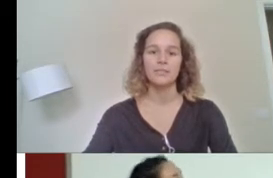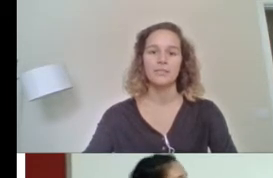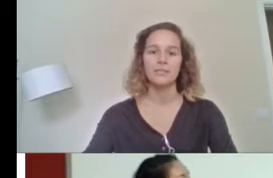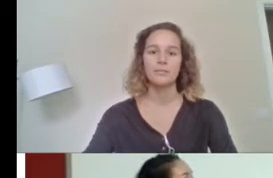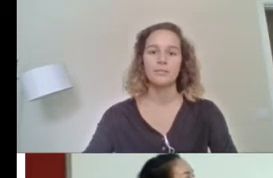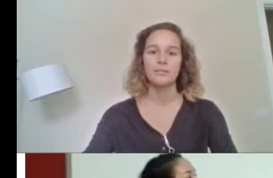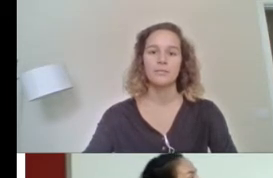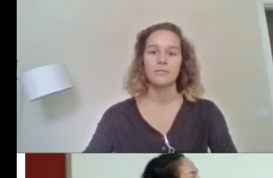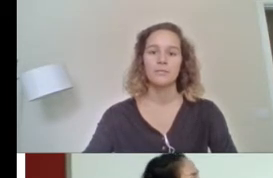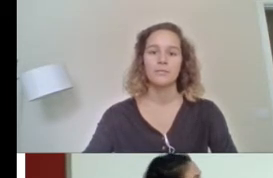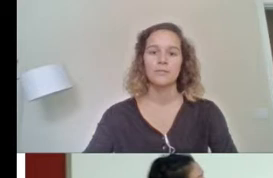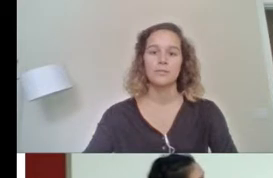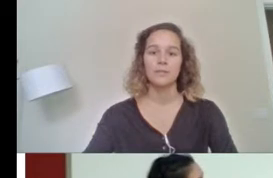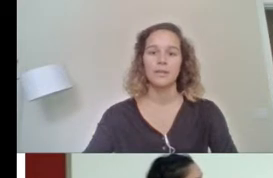doctor,